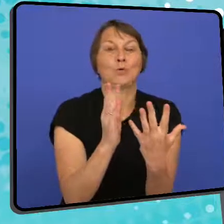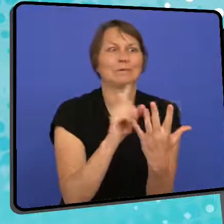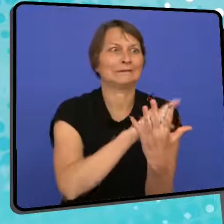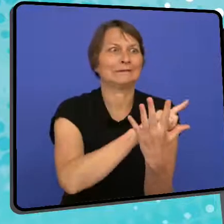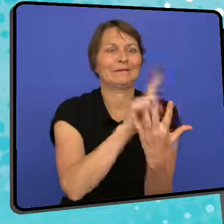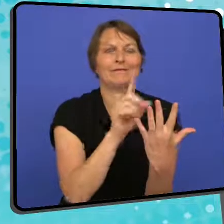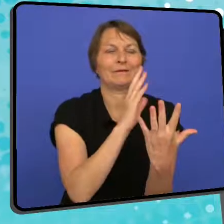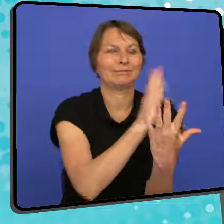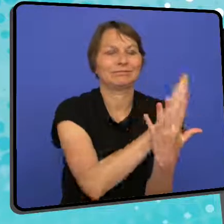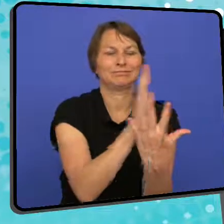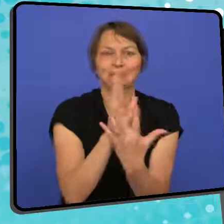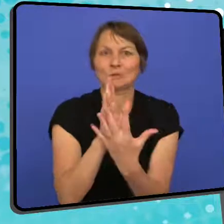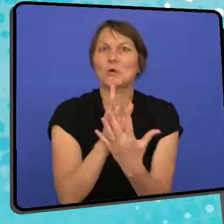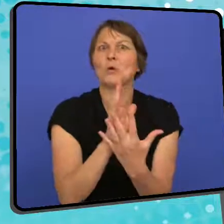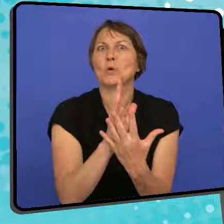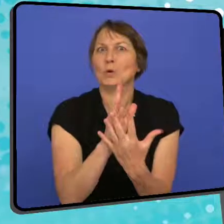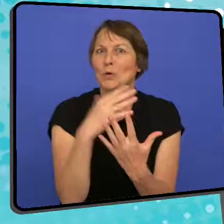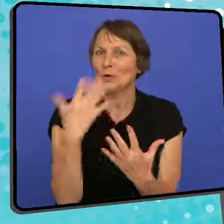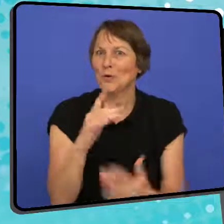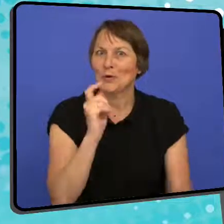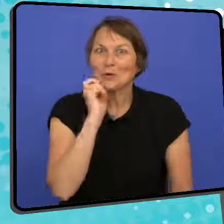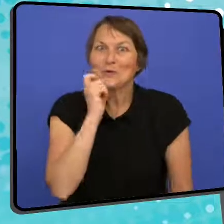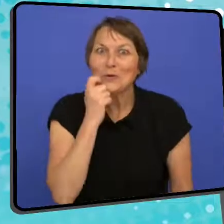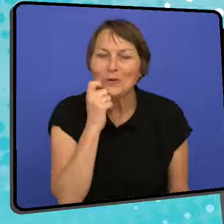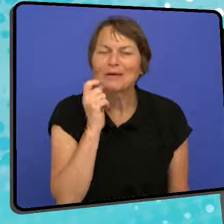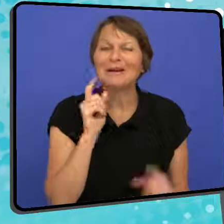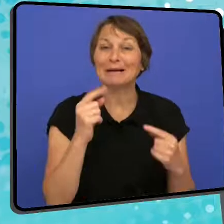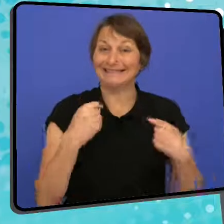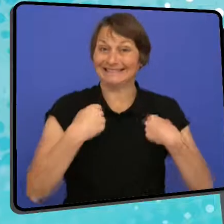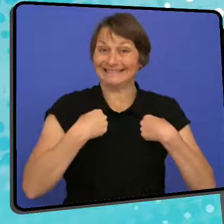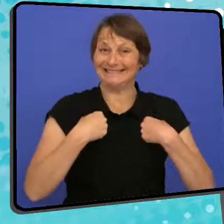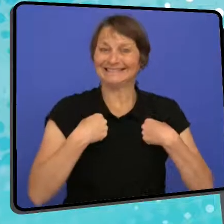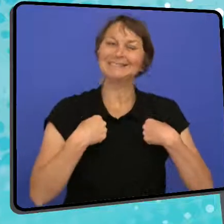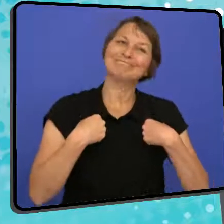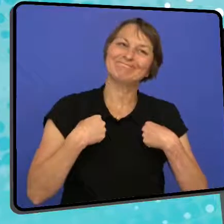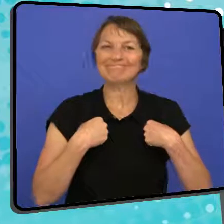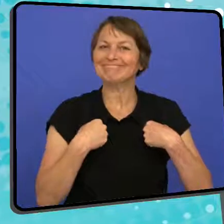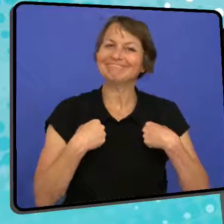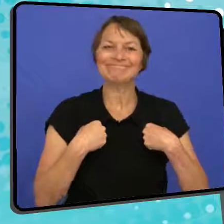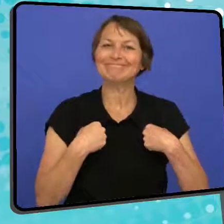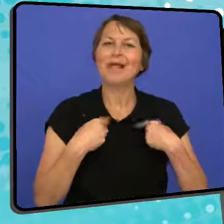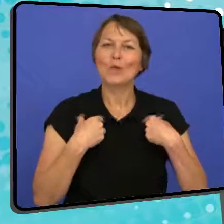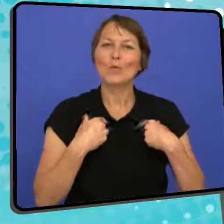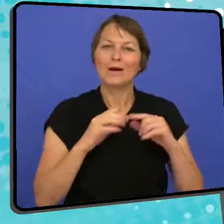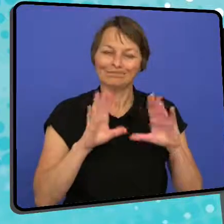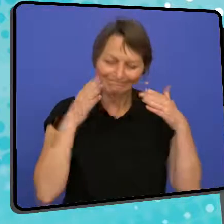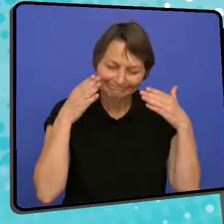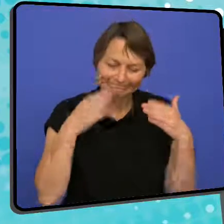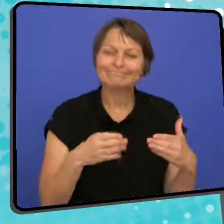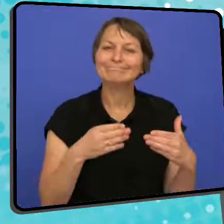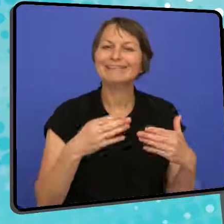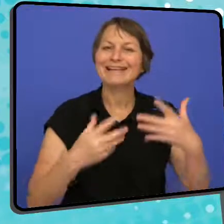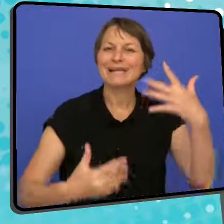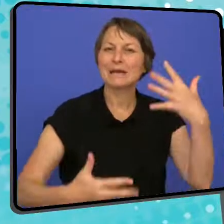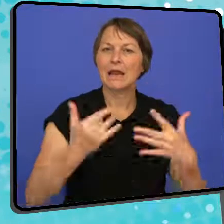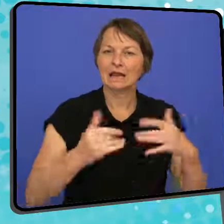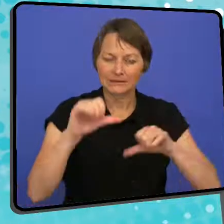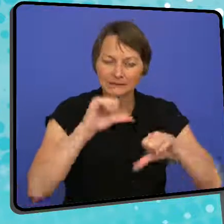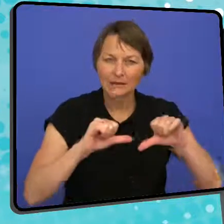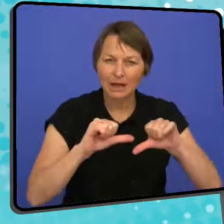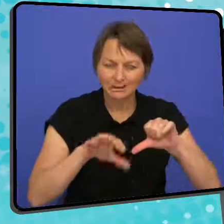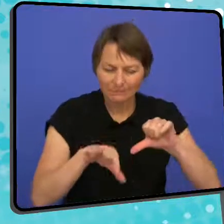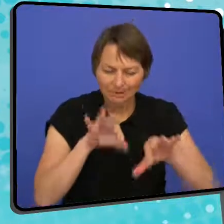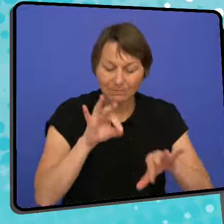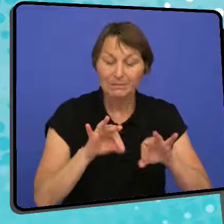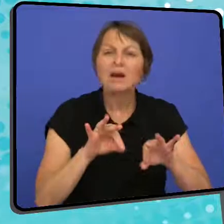me personally, I wanted to stay into really being a good data scientist, and in a traditional big four firm, it's a bit